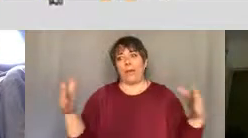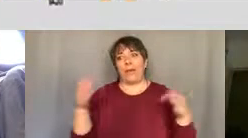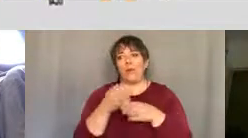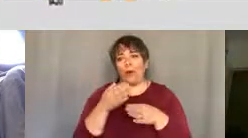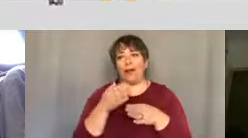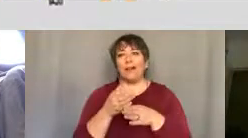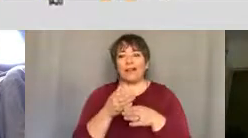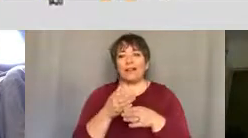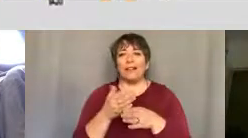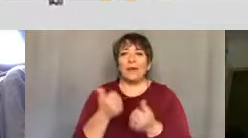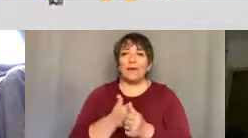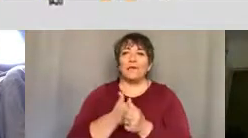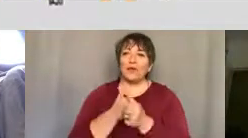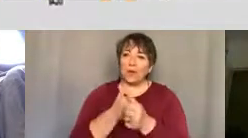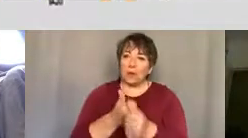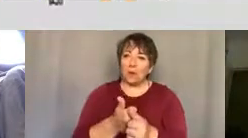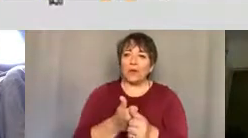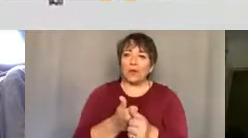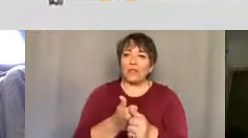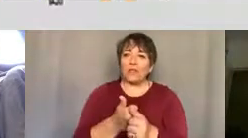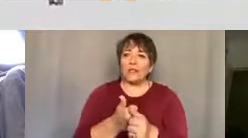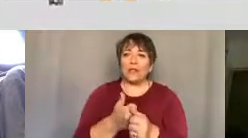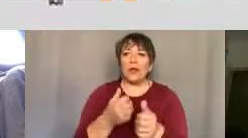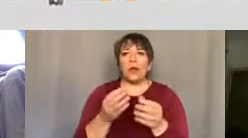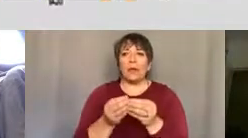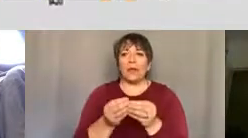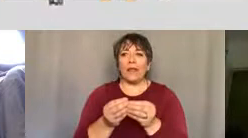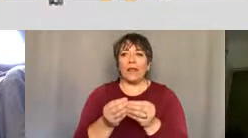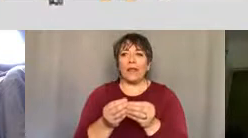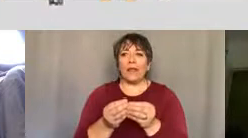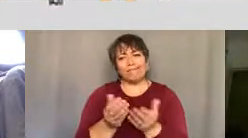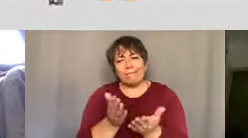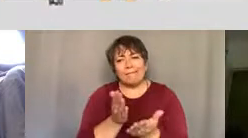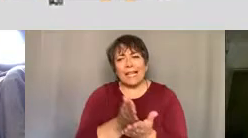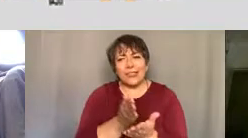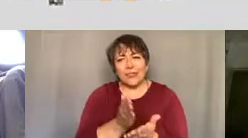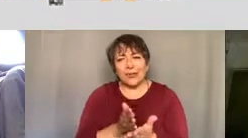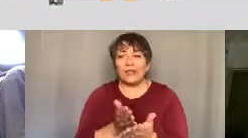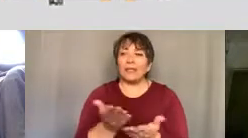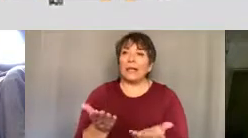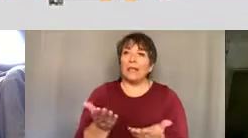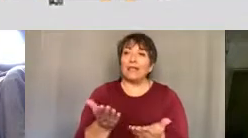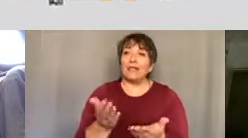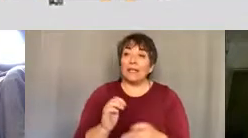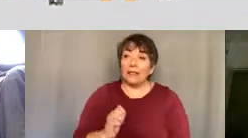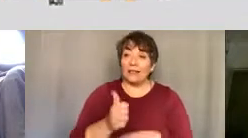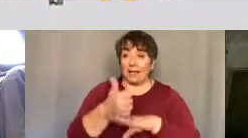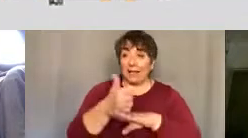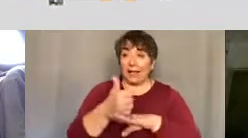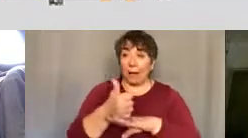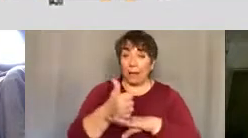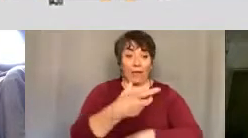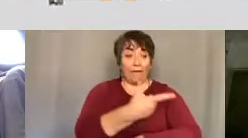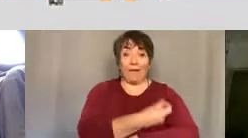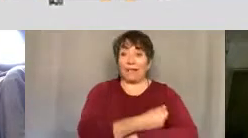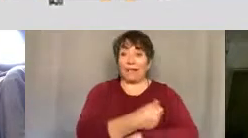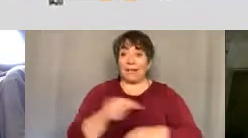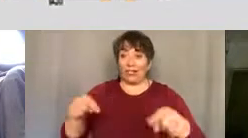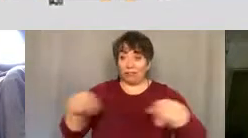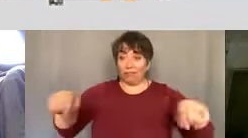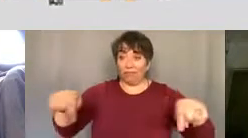setting up, helping with the setup of sites, providing support to the sites across the county, and also physical bodies